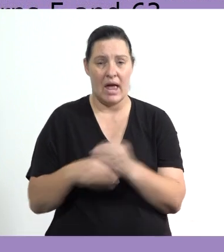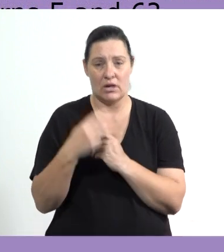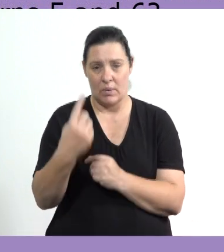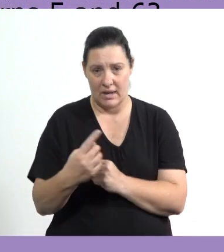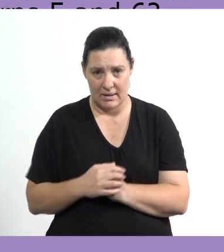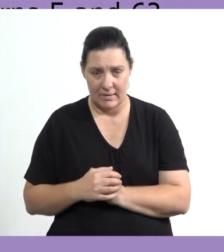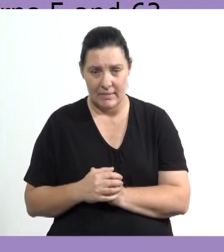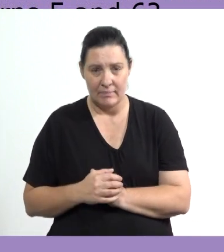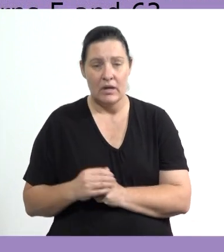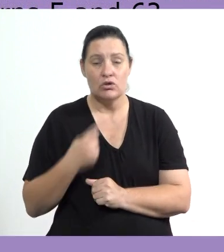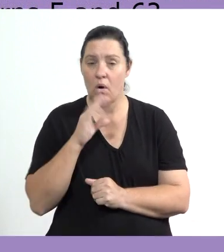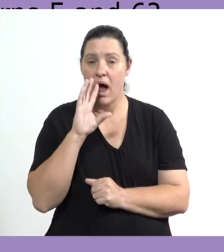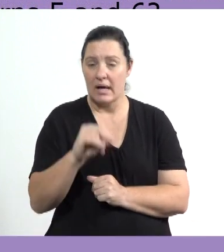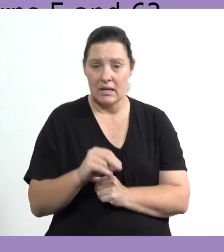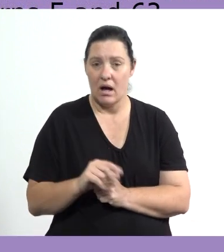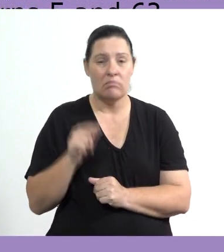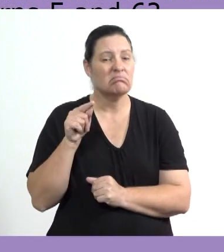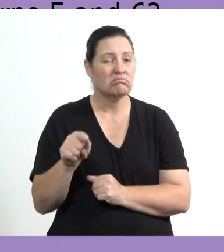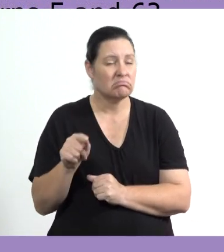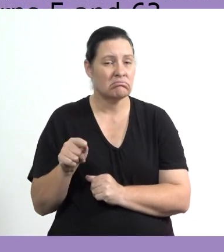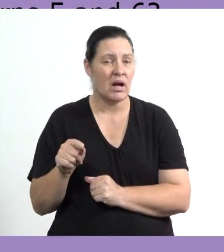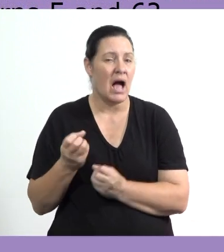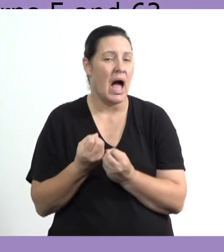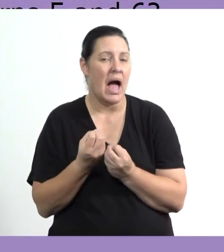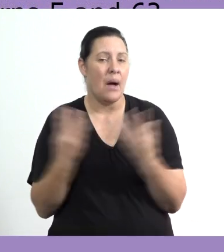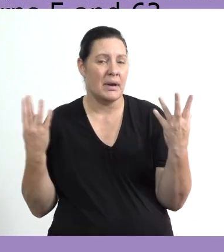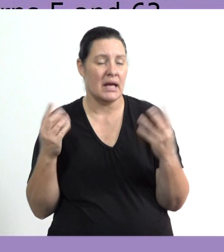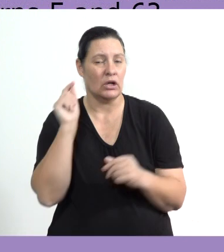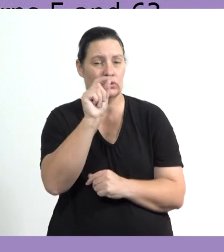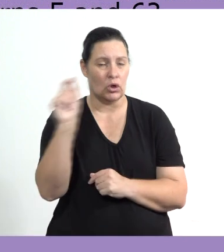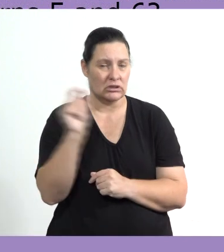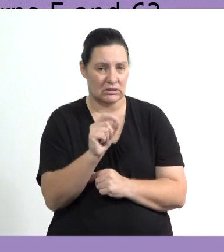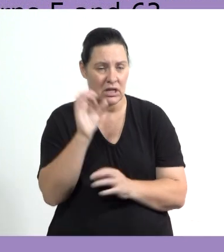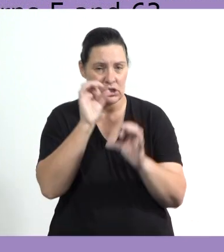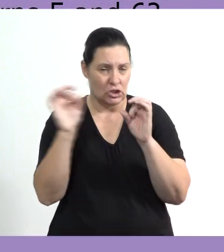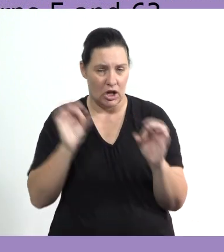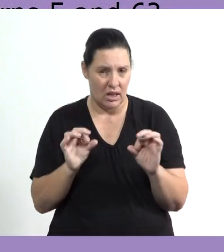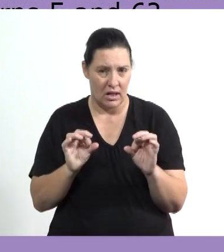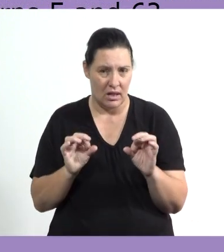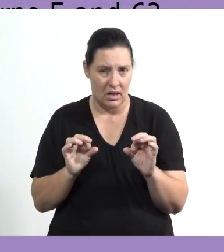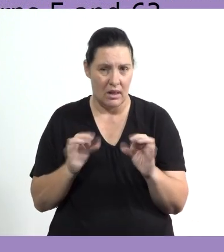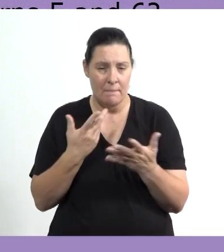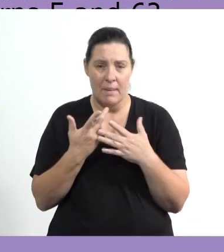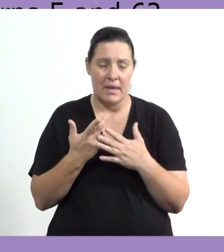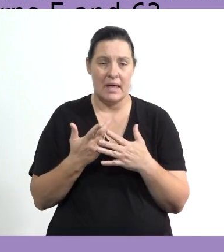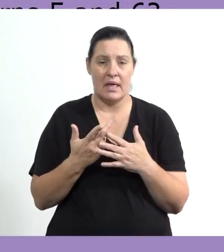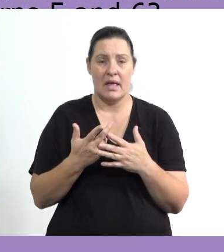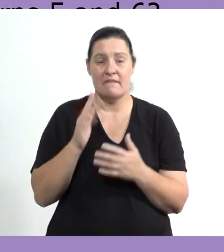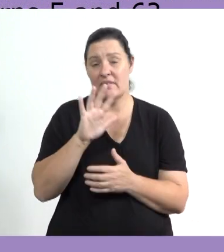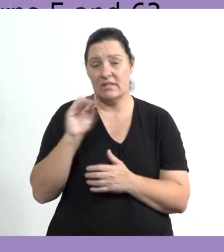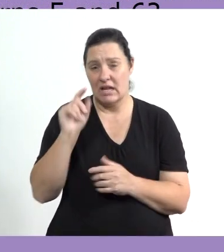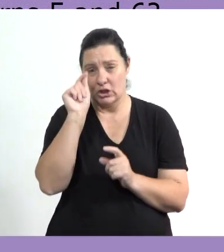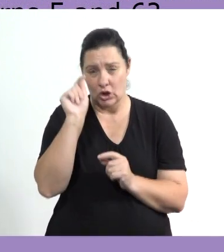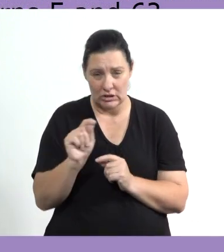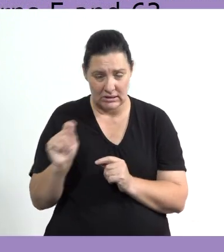add 1. So if somebody were to ask you that, how many dots would the circle with maybe 50